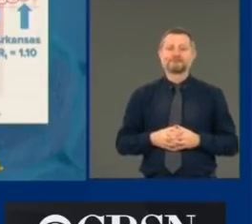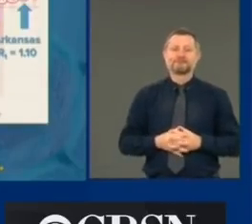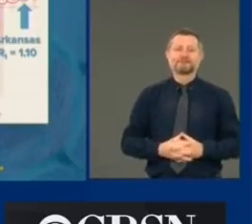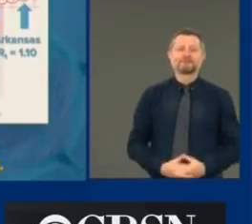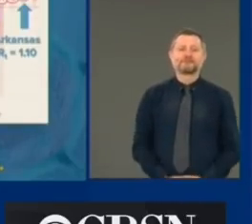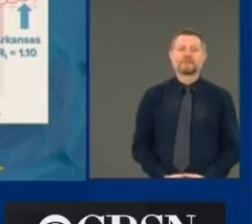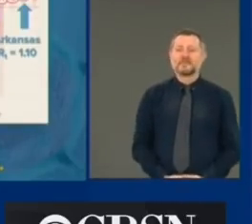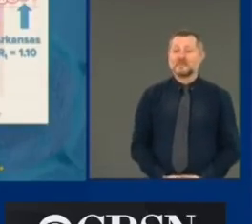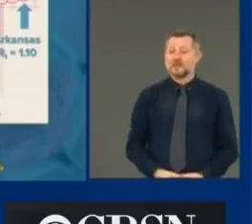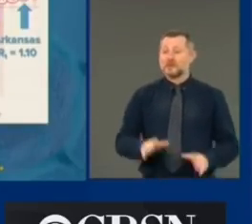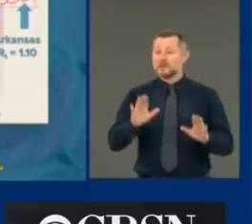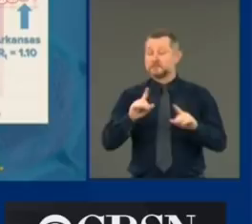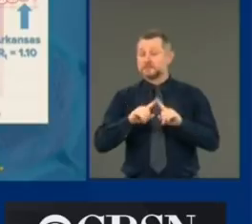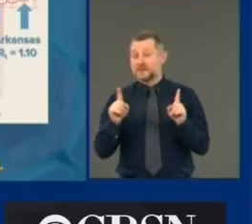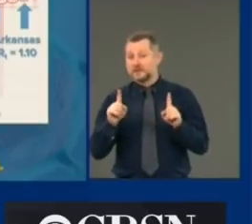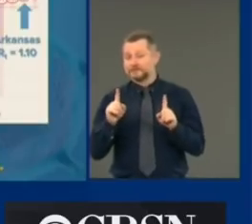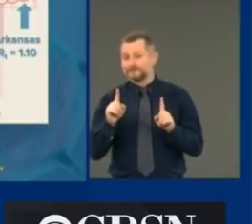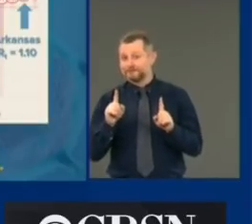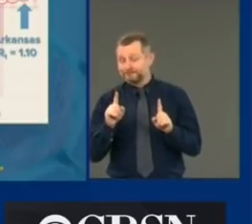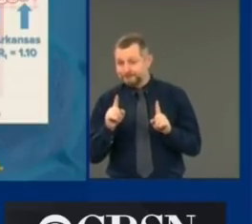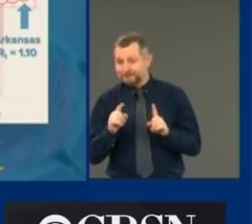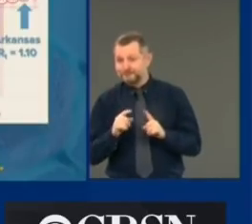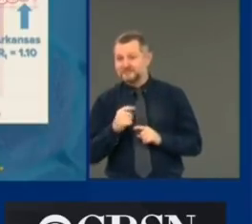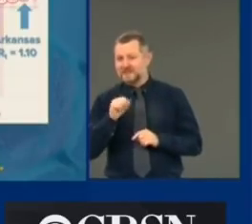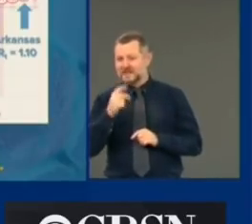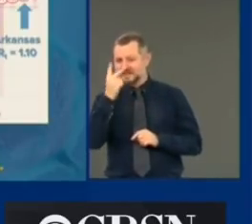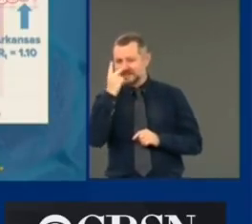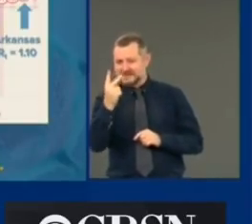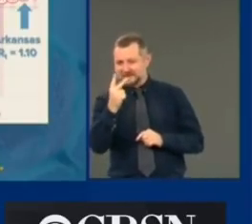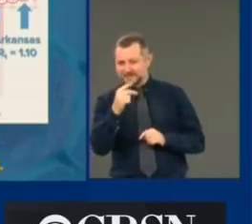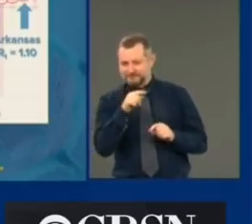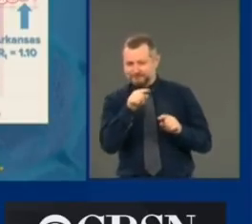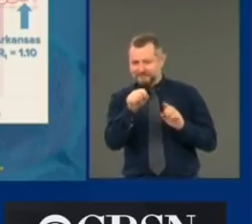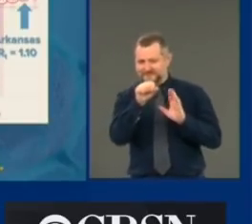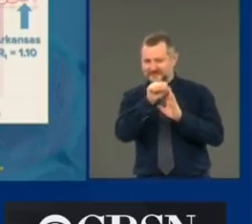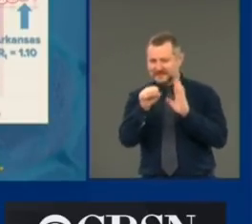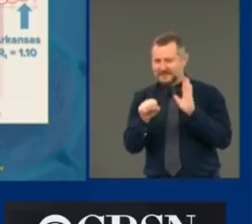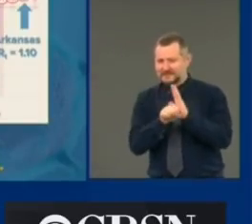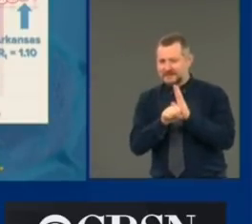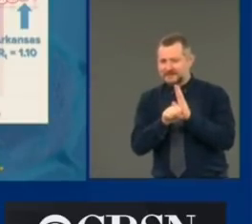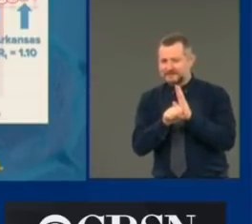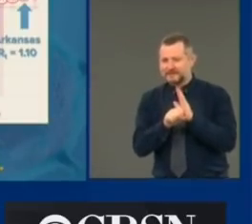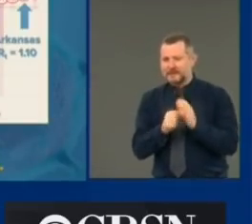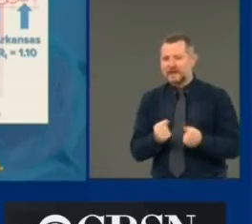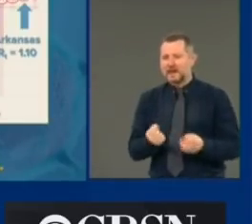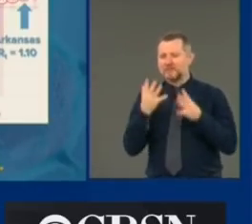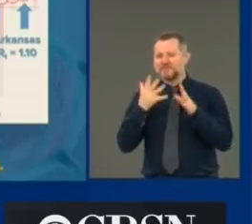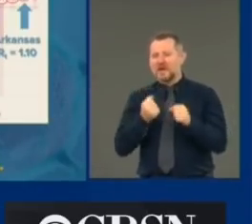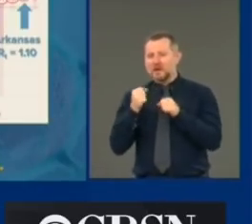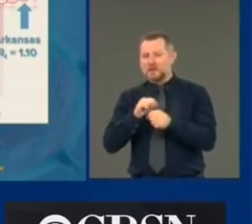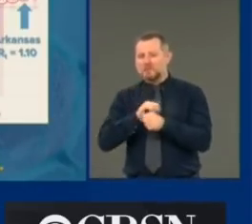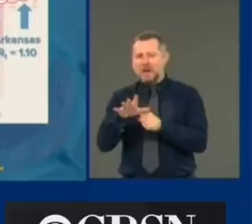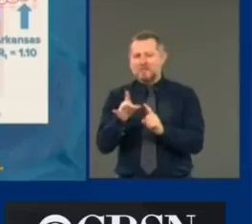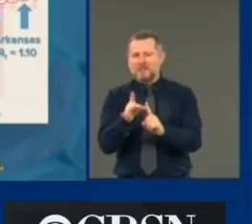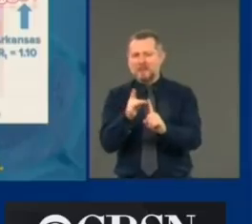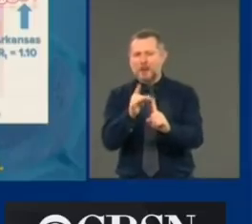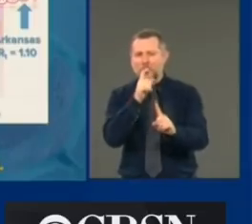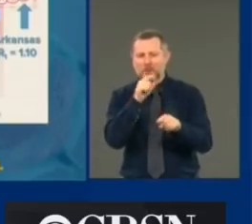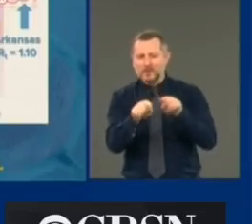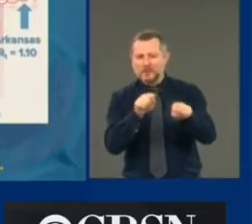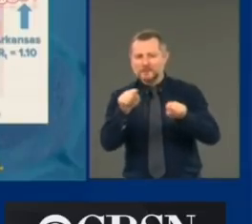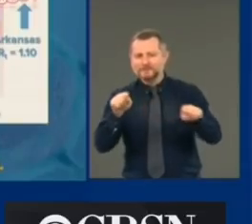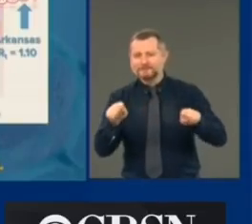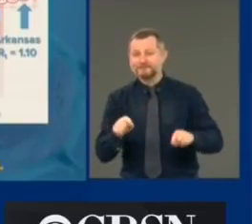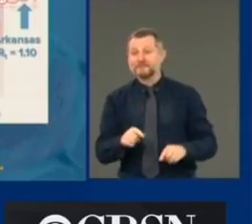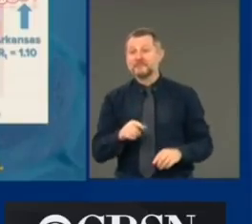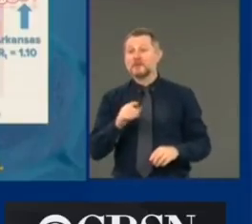can literally rank states by their rate of transmission. And this is an independent